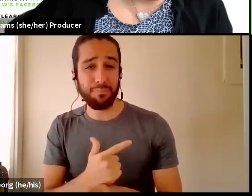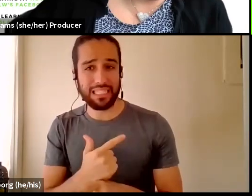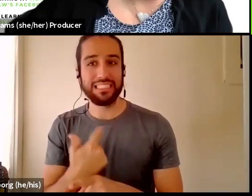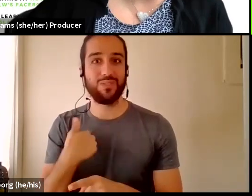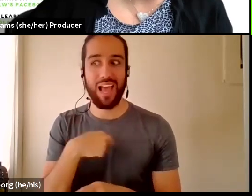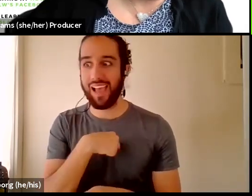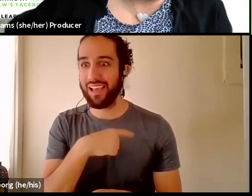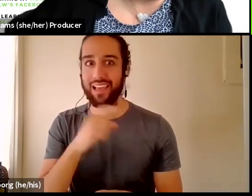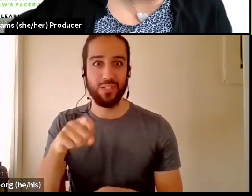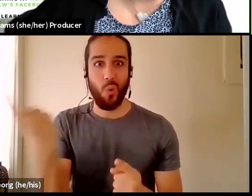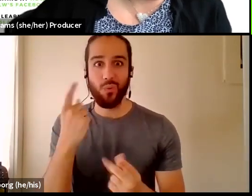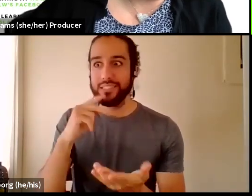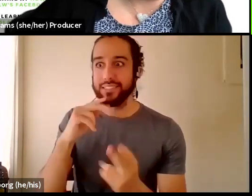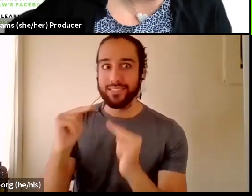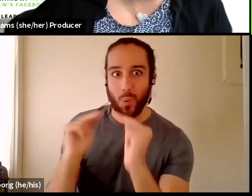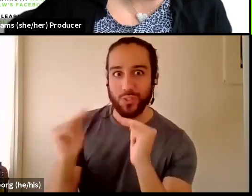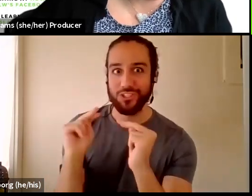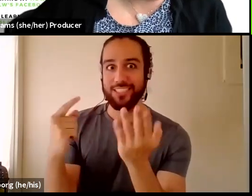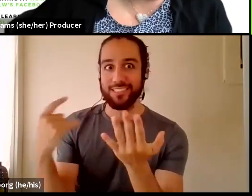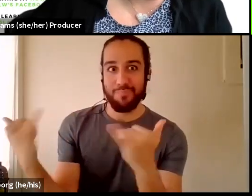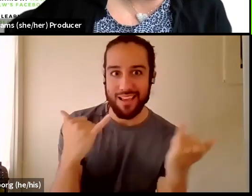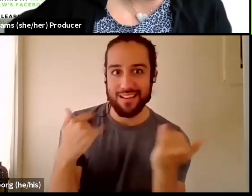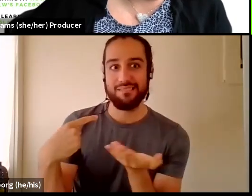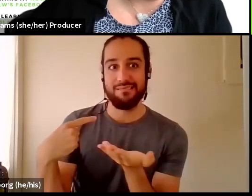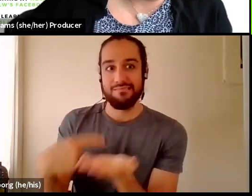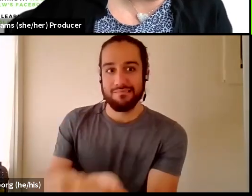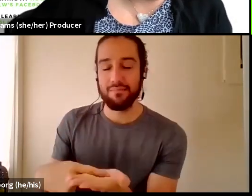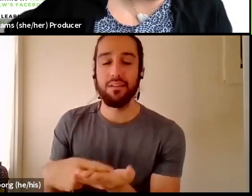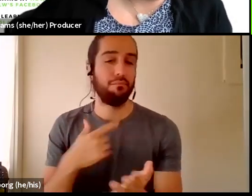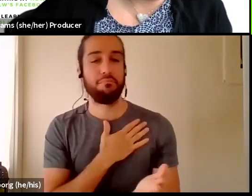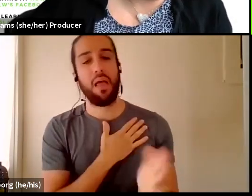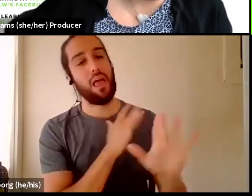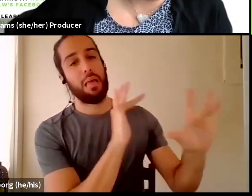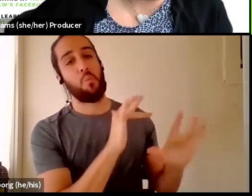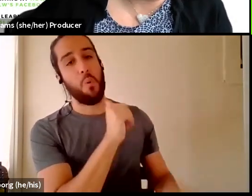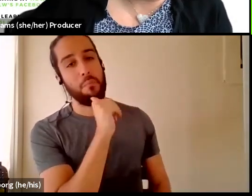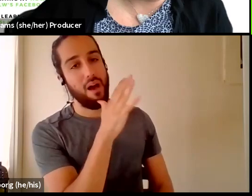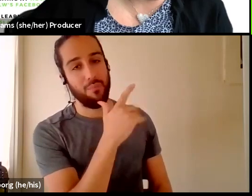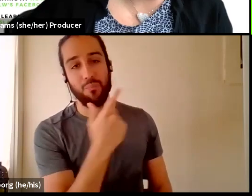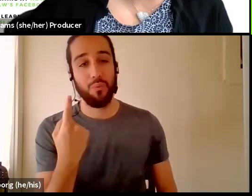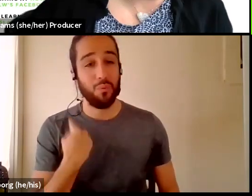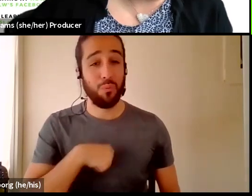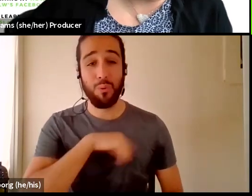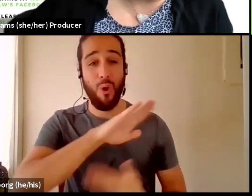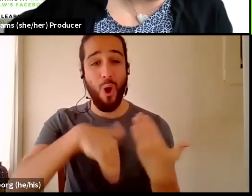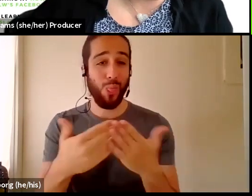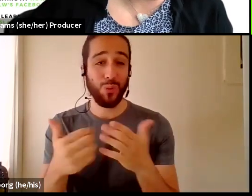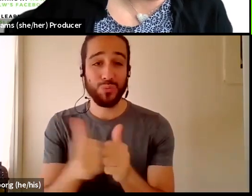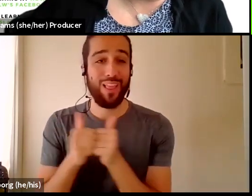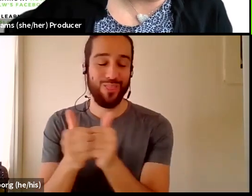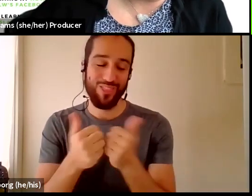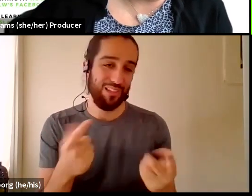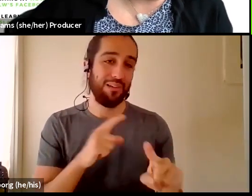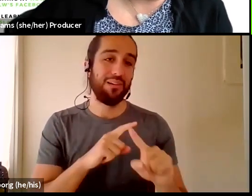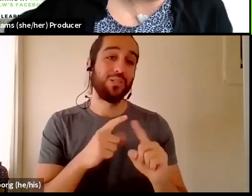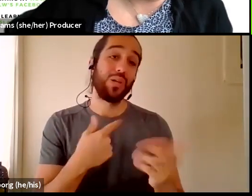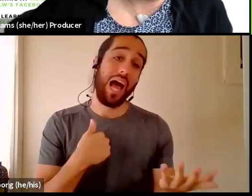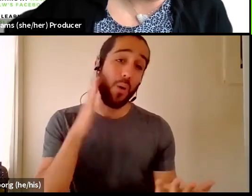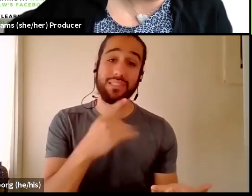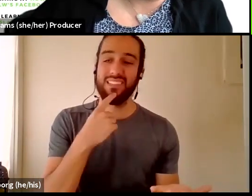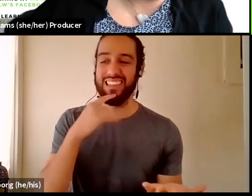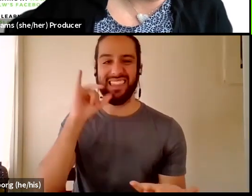and we were all like, this, like my poor mom, we were all together. But I, so I always say that